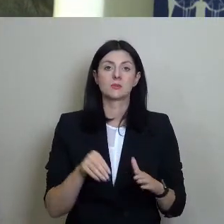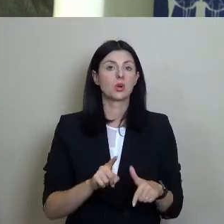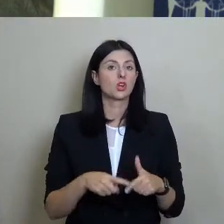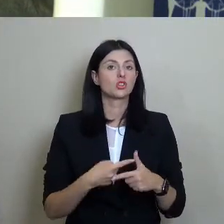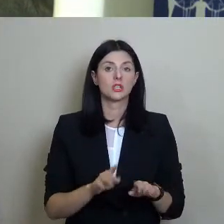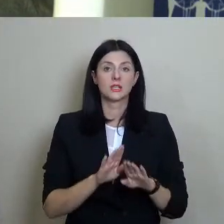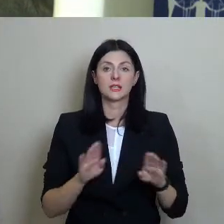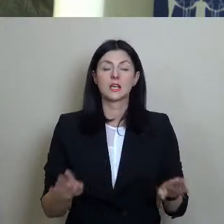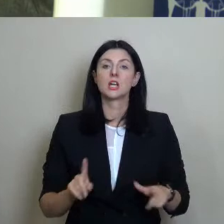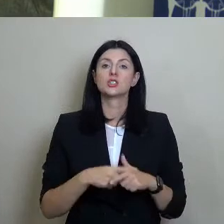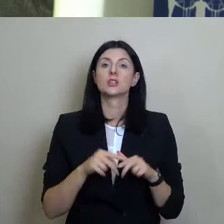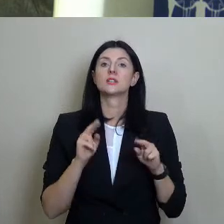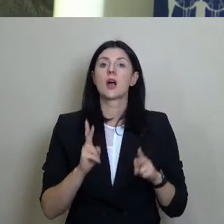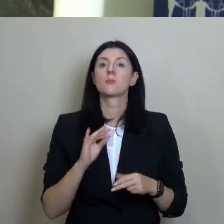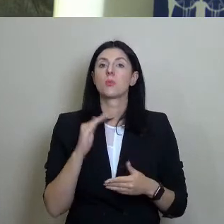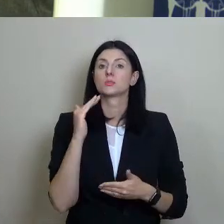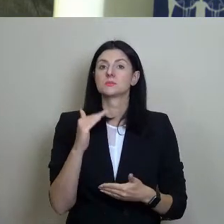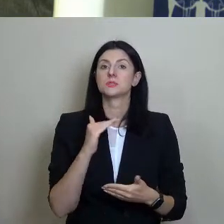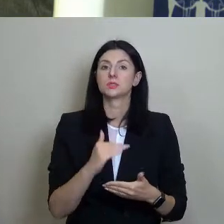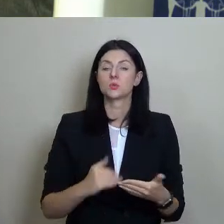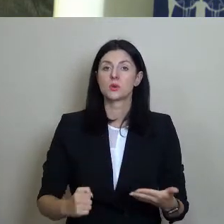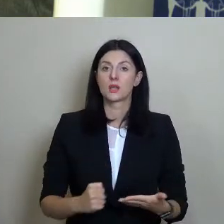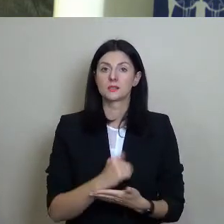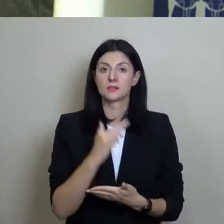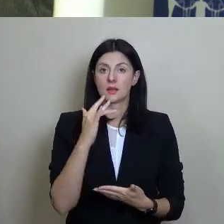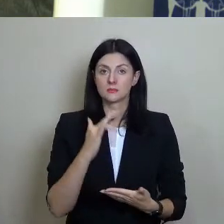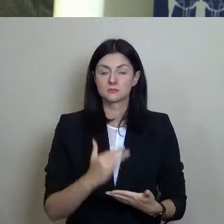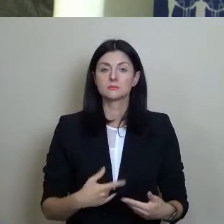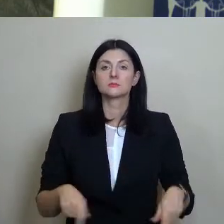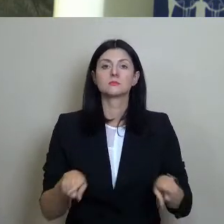is working at the local elections.